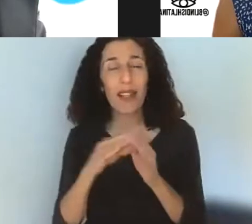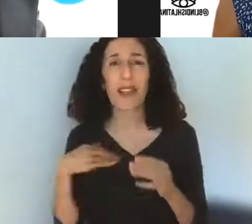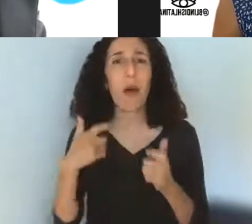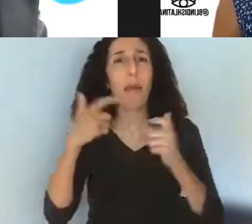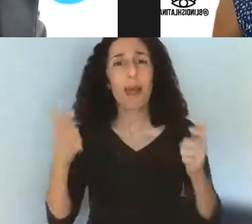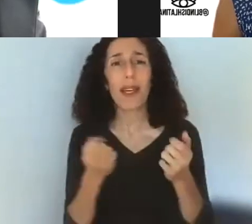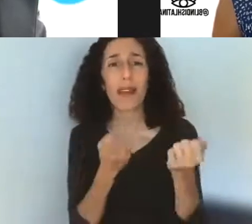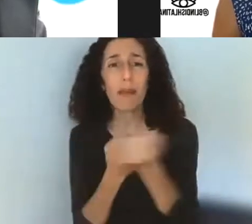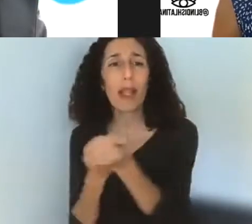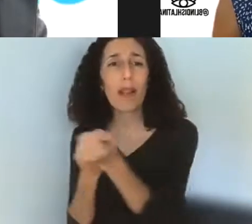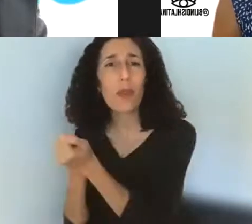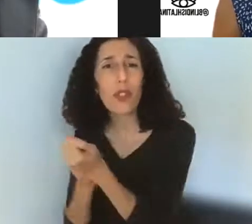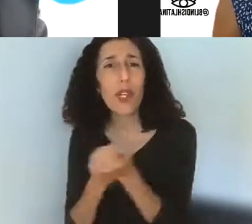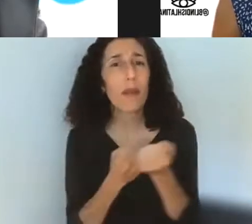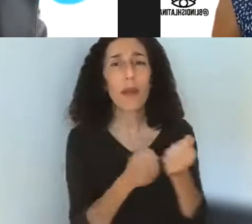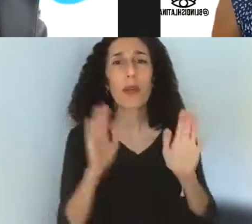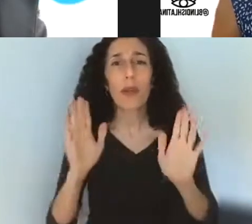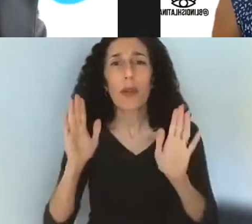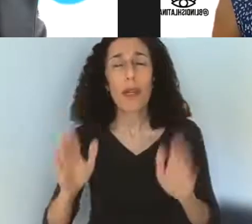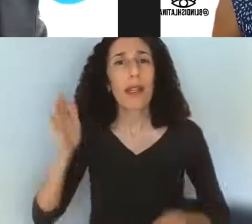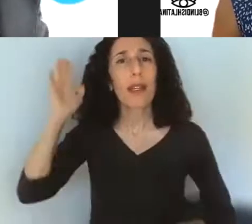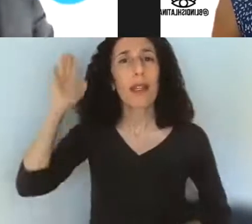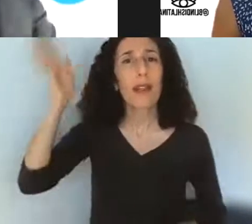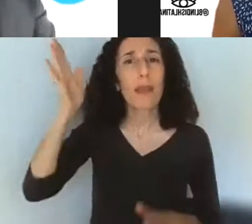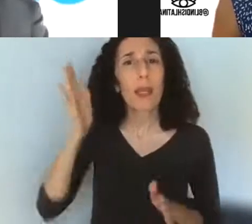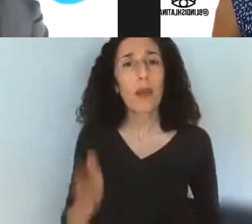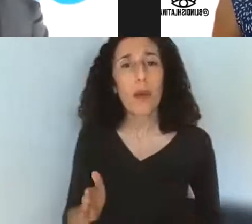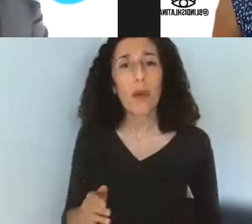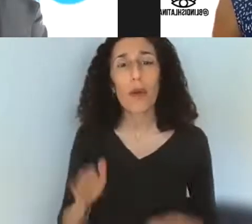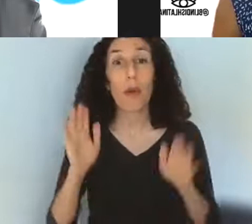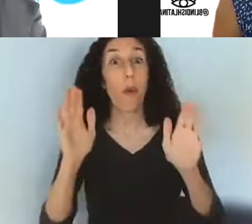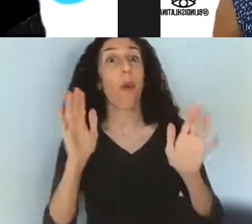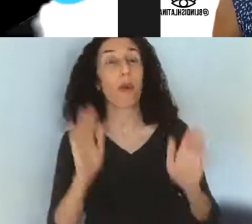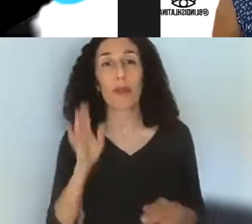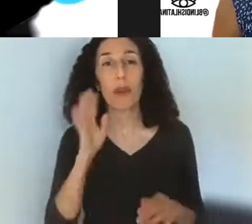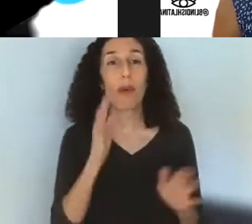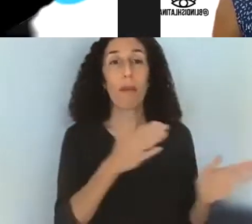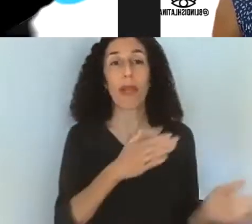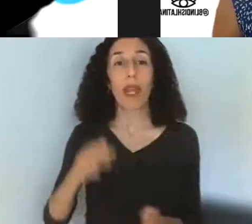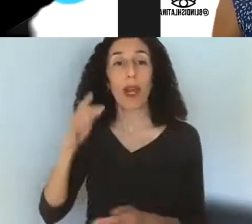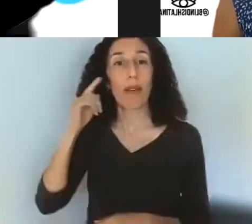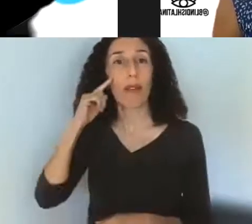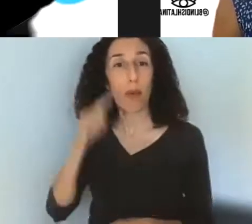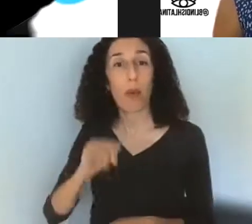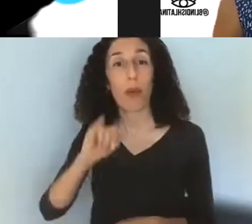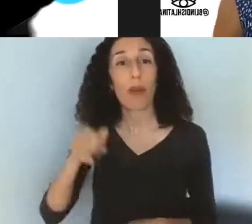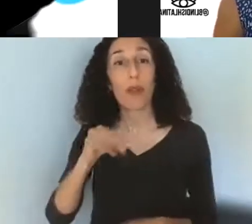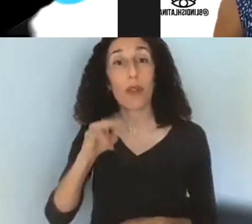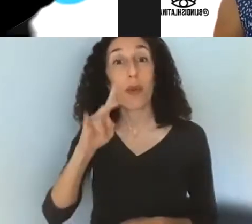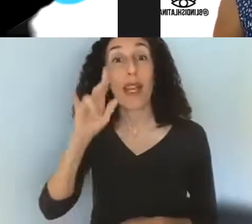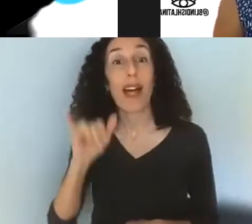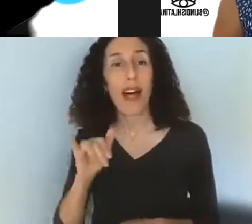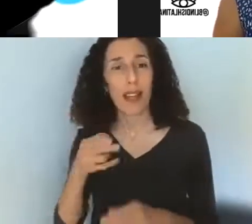great speakers. It was completely virtual and accessible. And they're planning another one for this July. So definitely join